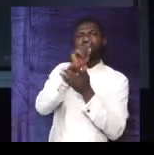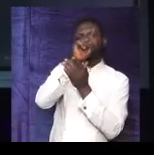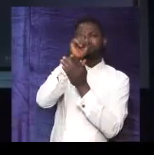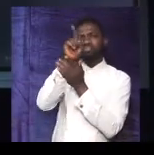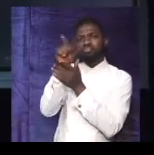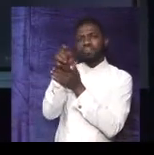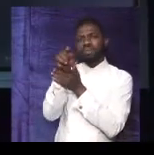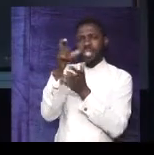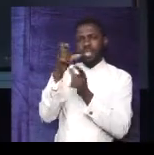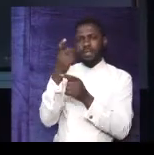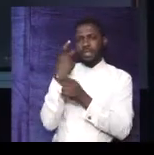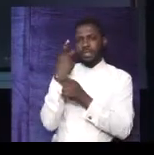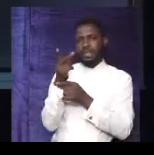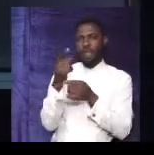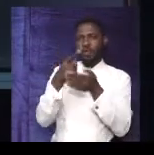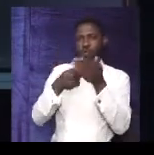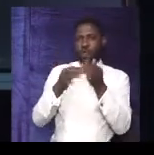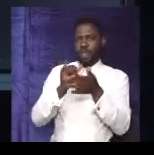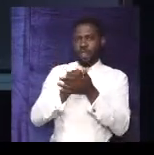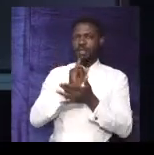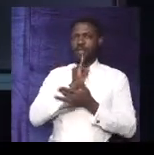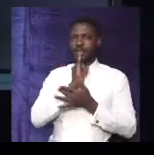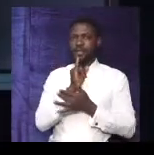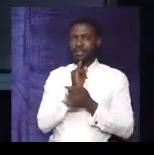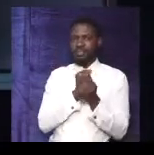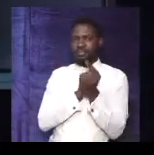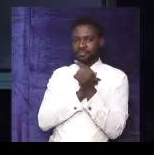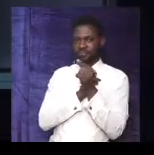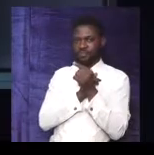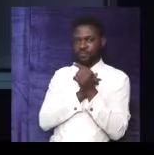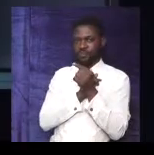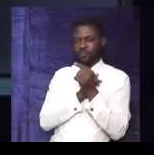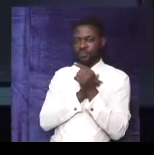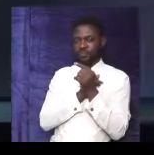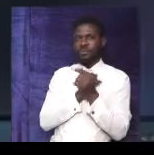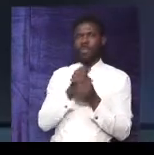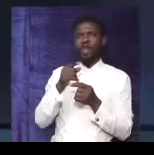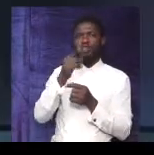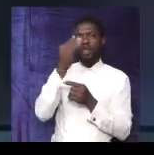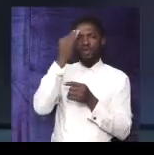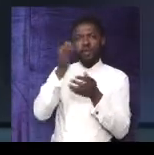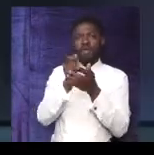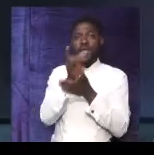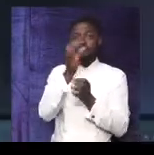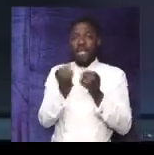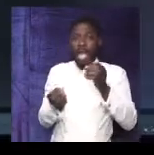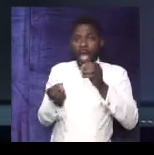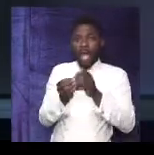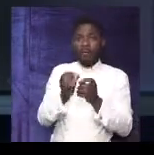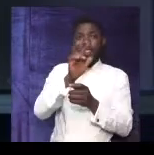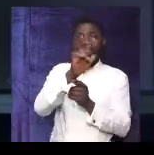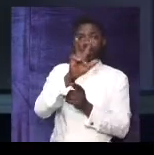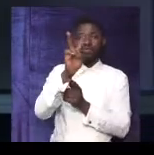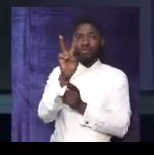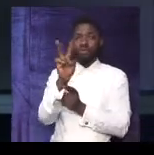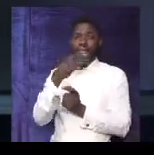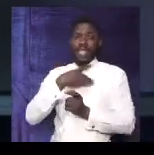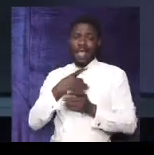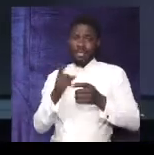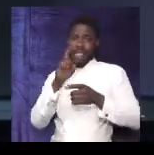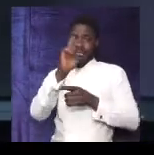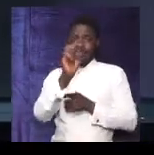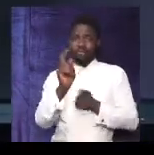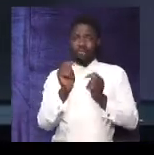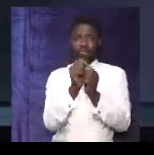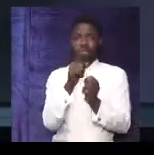What is that angle? Well, let's see what that is. Well, we know that if we add 32 and X together, we'll